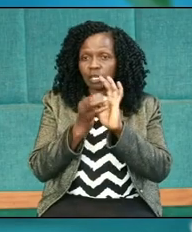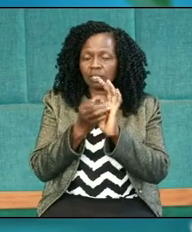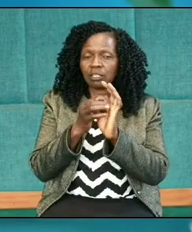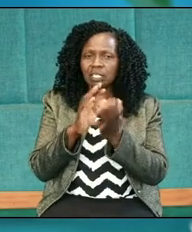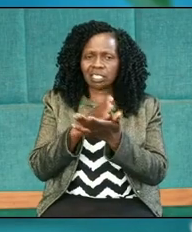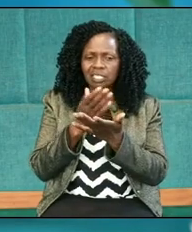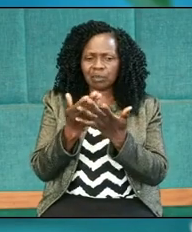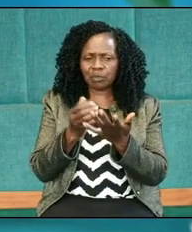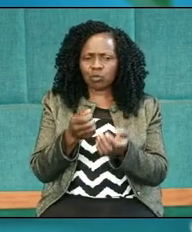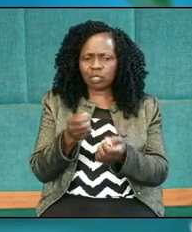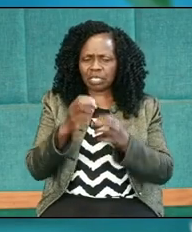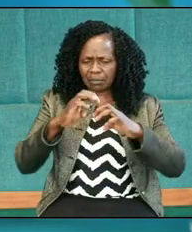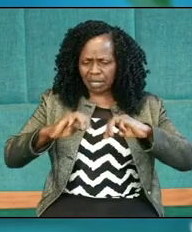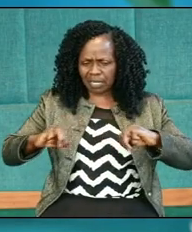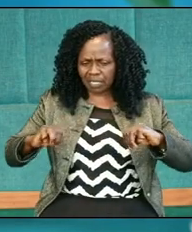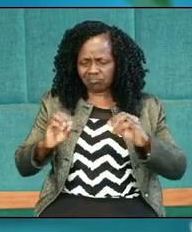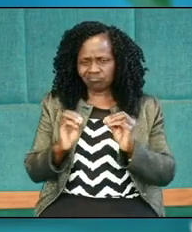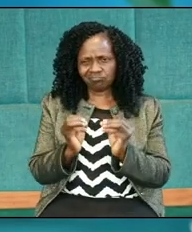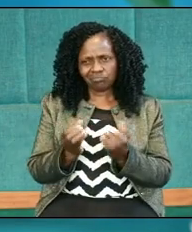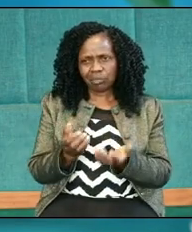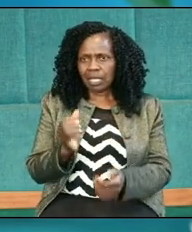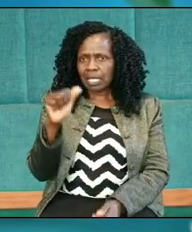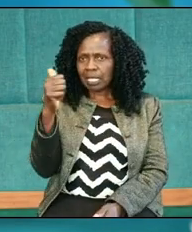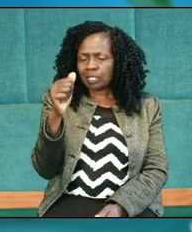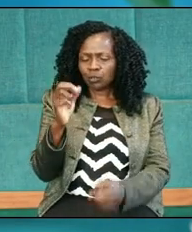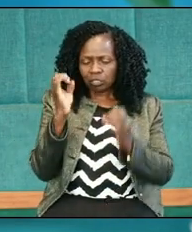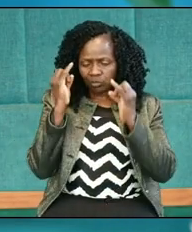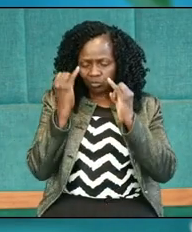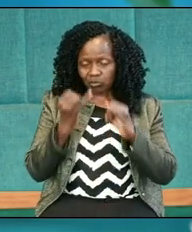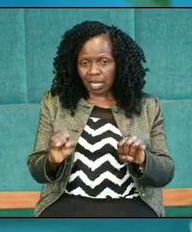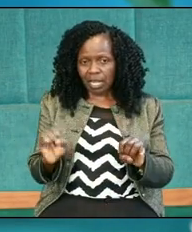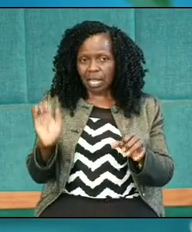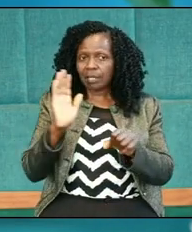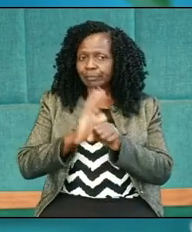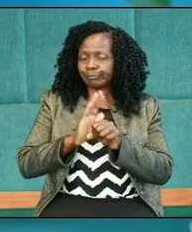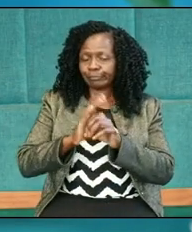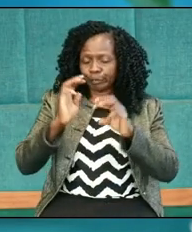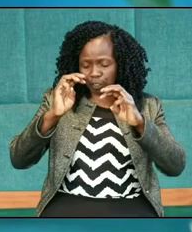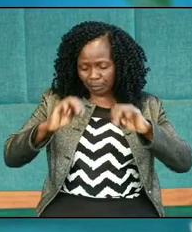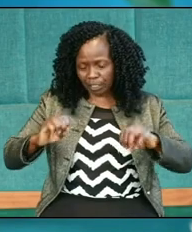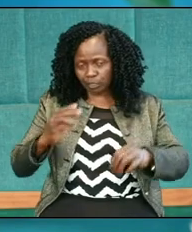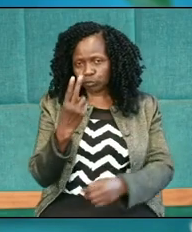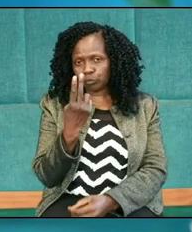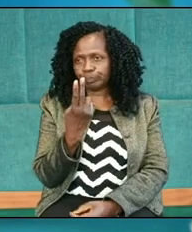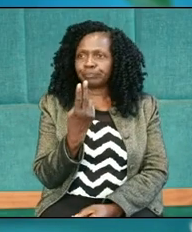it something that we can separate? Yet, we really try a lot to separate those two.